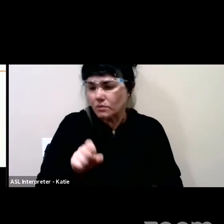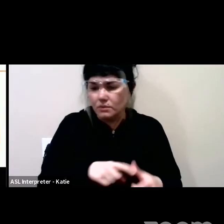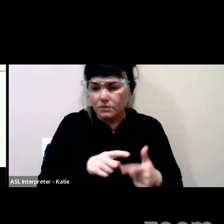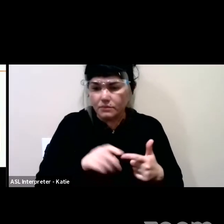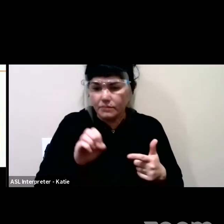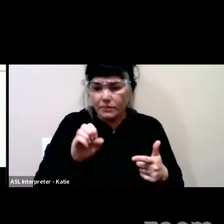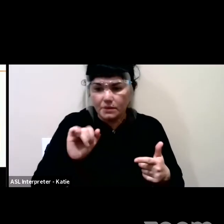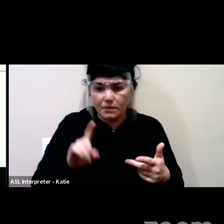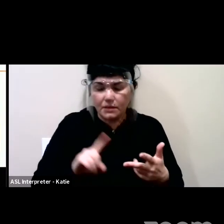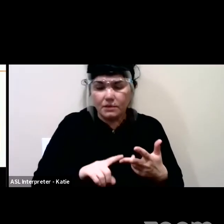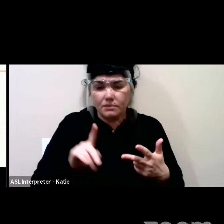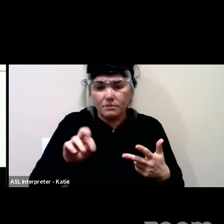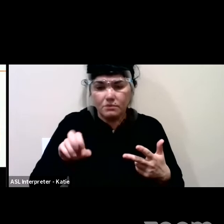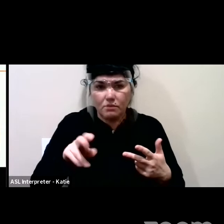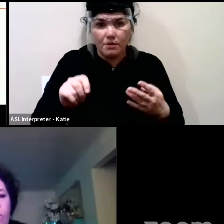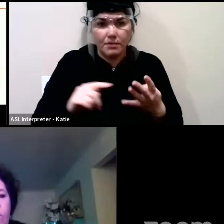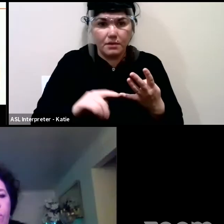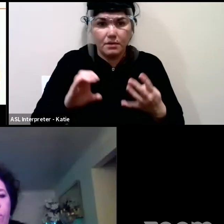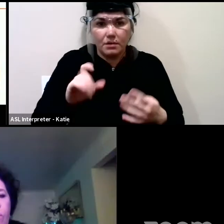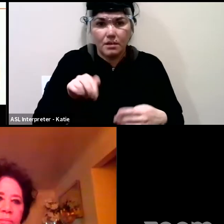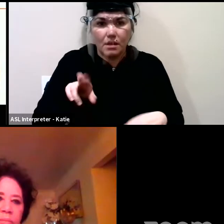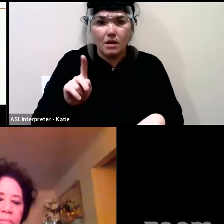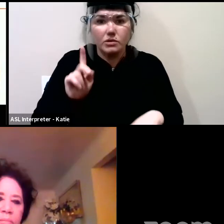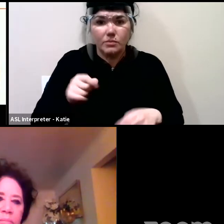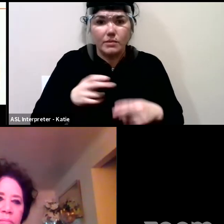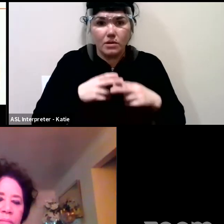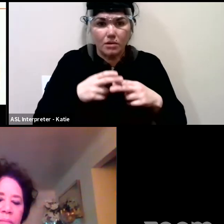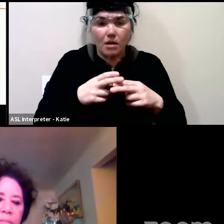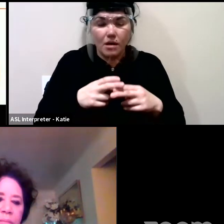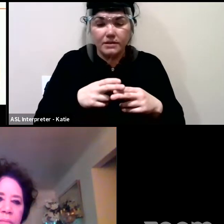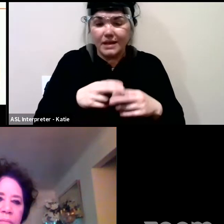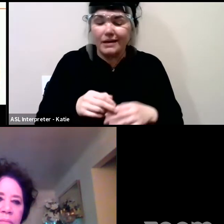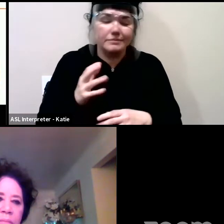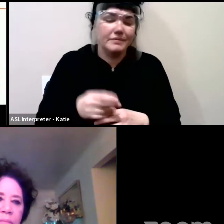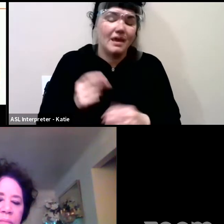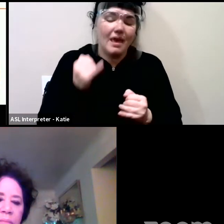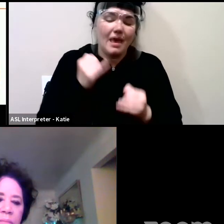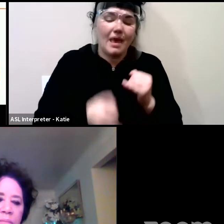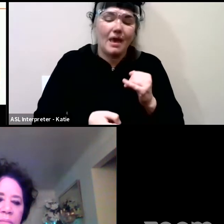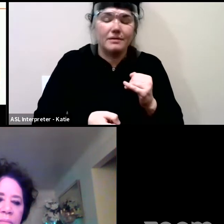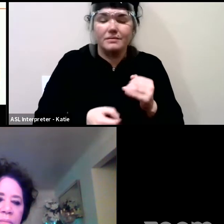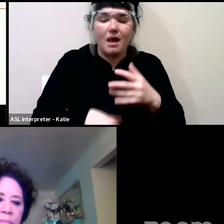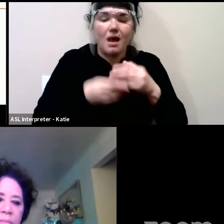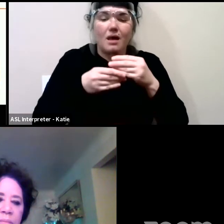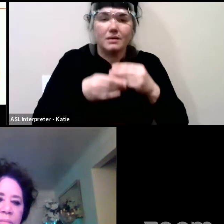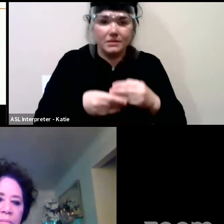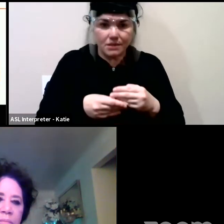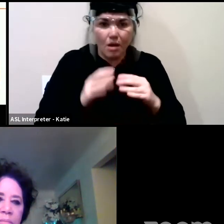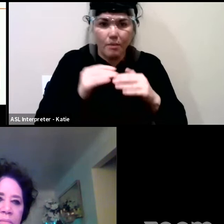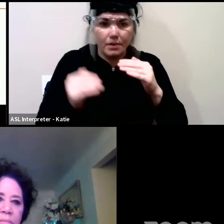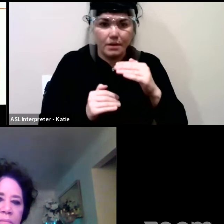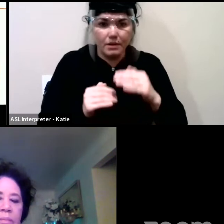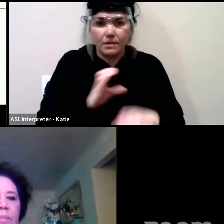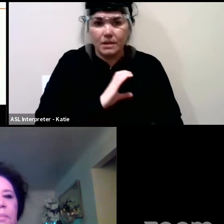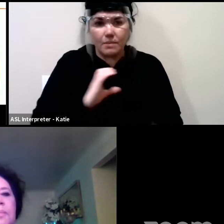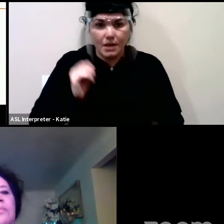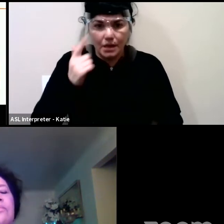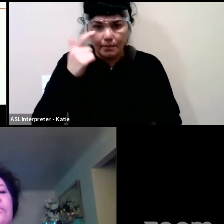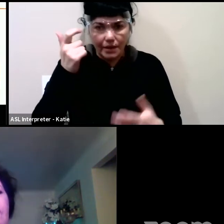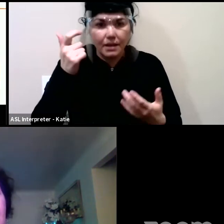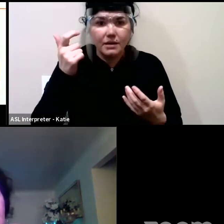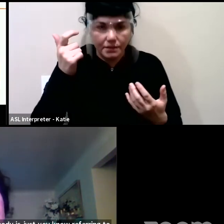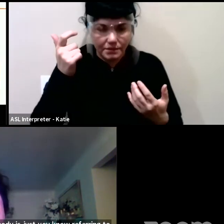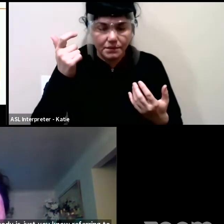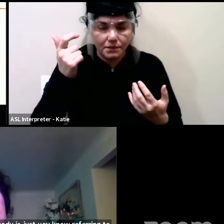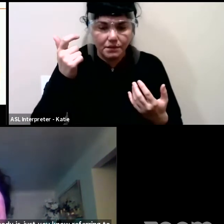clark should be considered an ad hoc subcommittee because everybody's just uh you know deferring to them and just passing the ball to